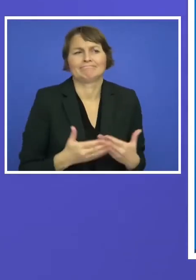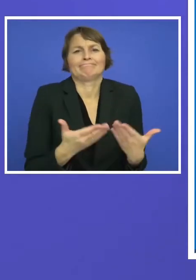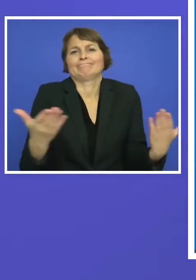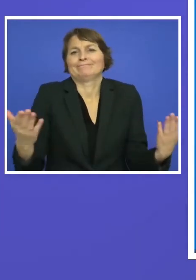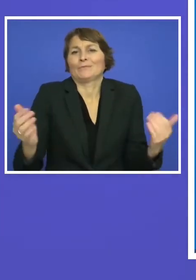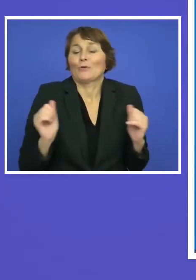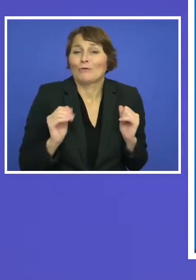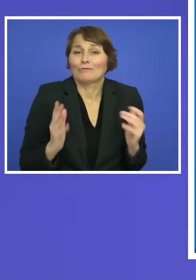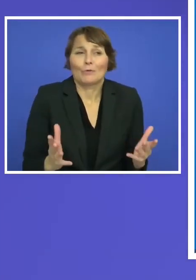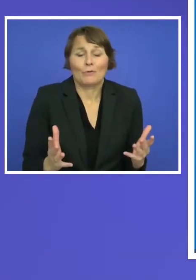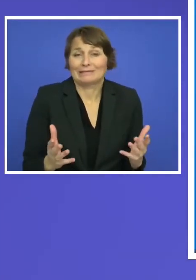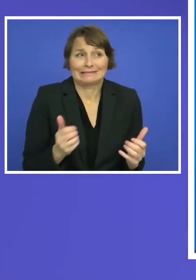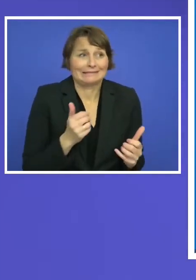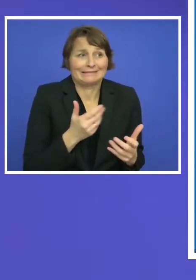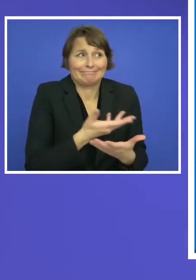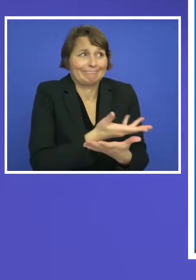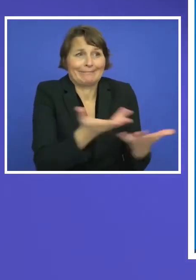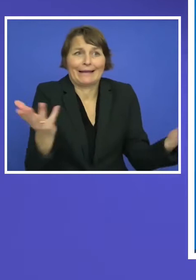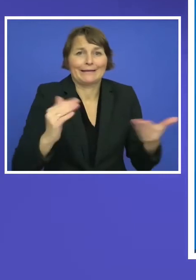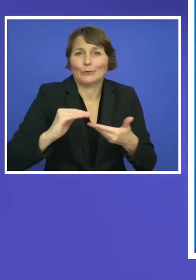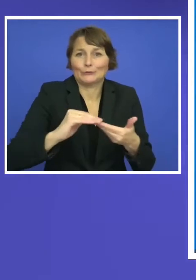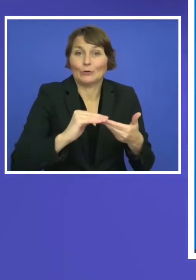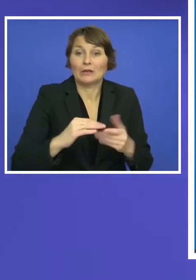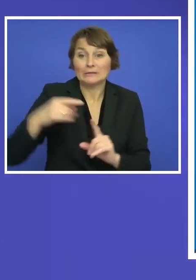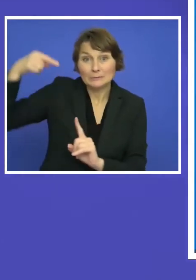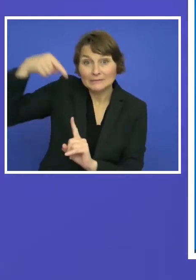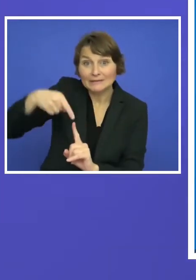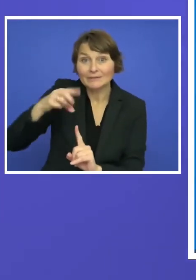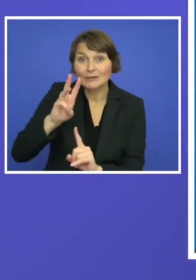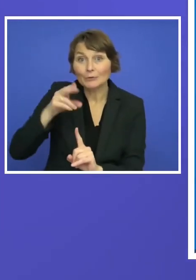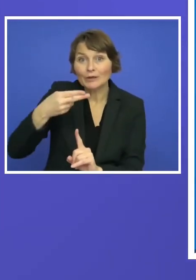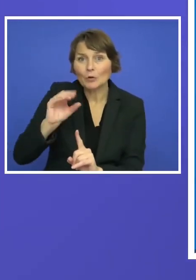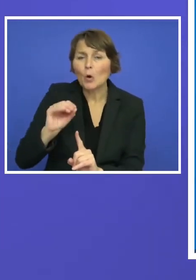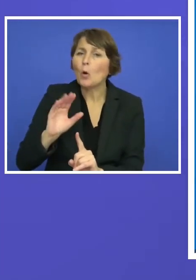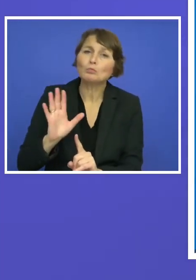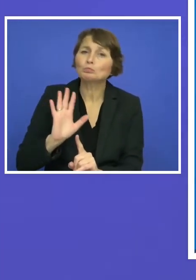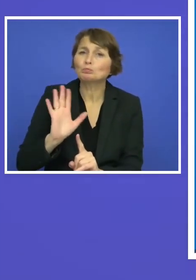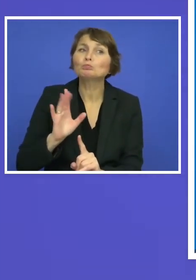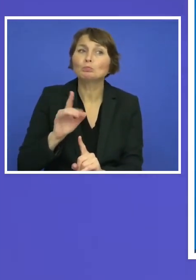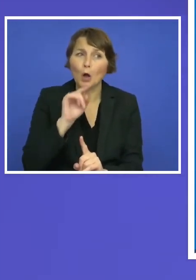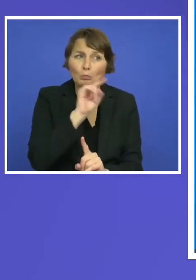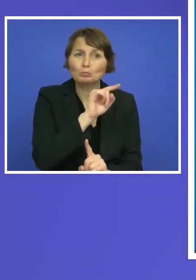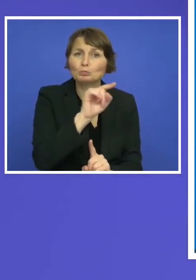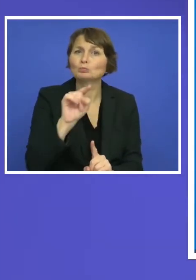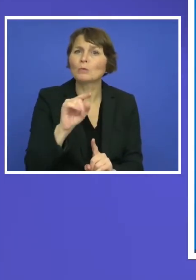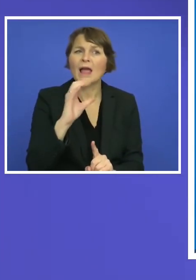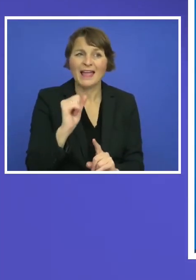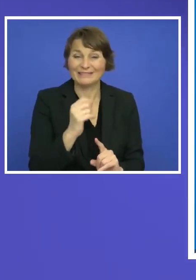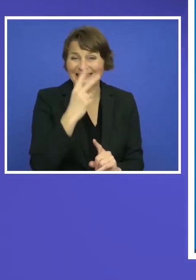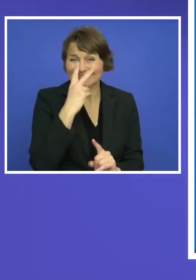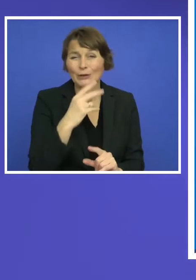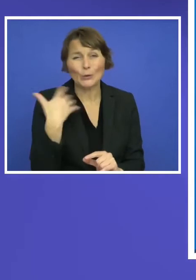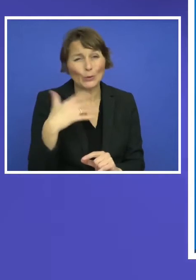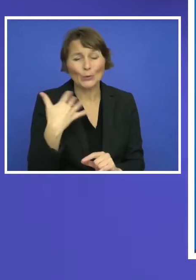WHO I don't think is an exception. a gender imbalance that